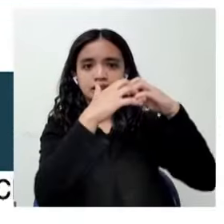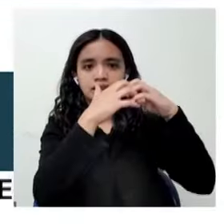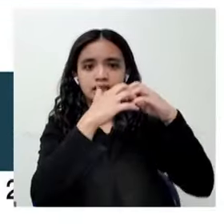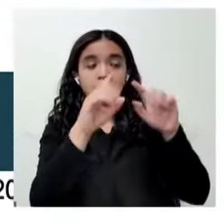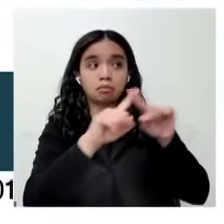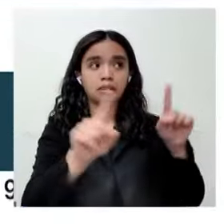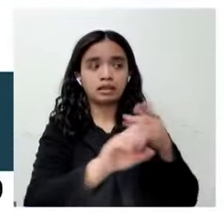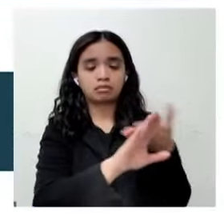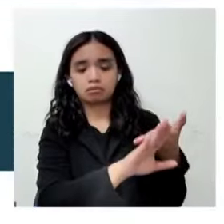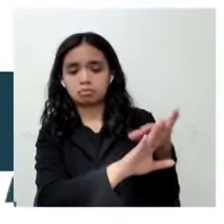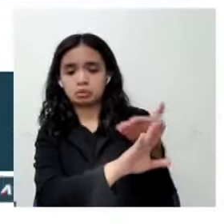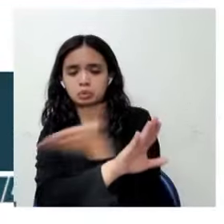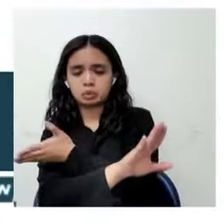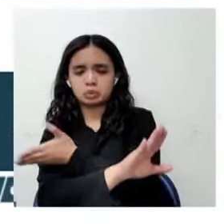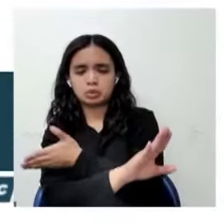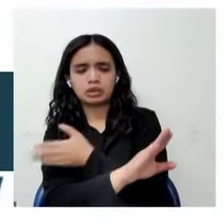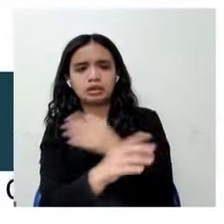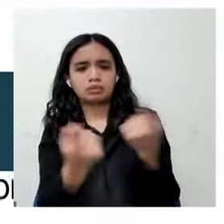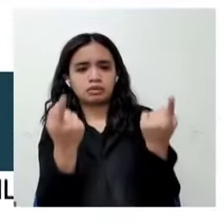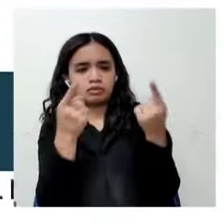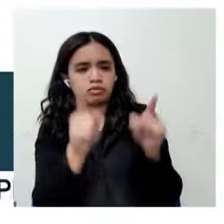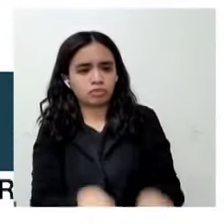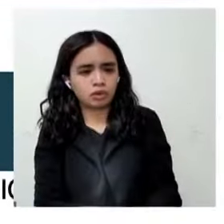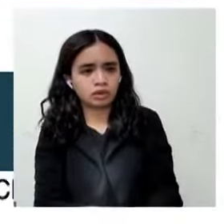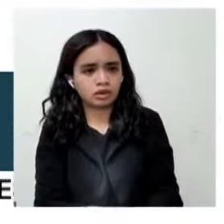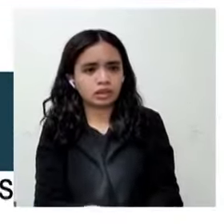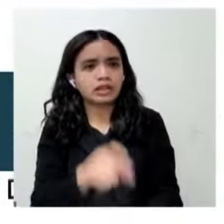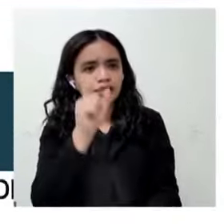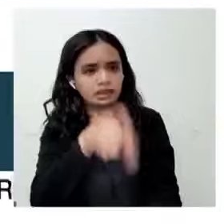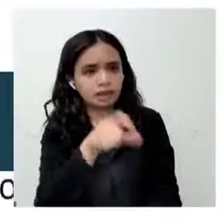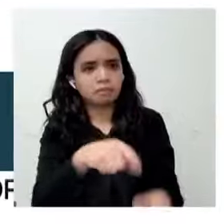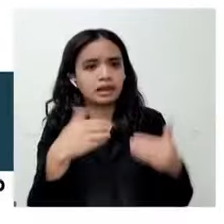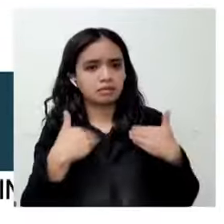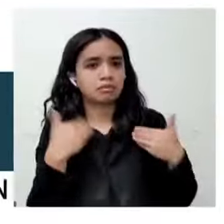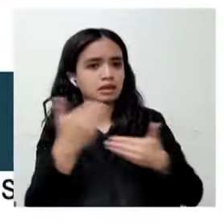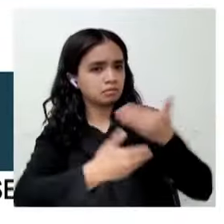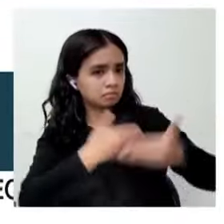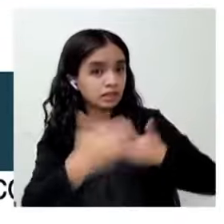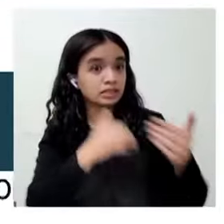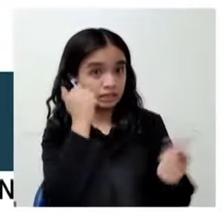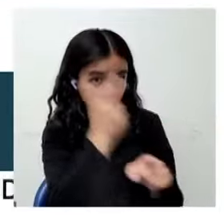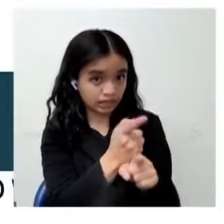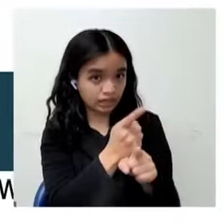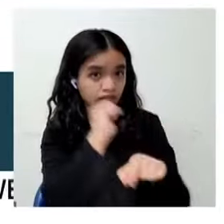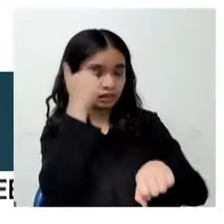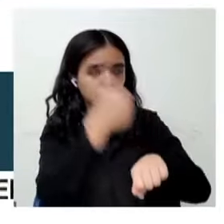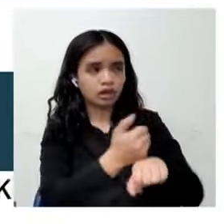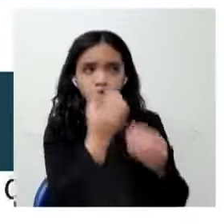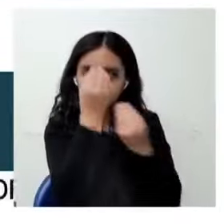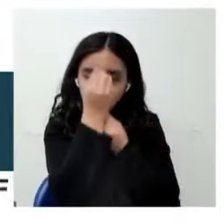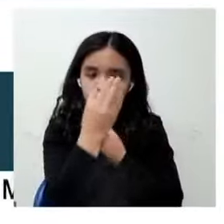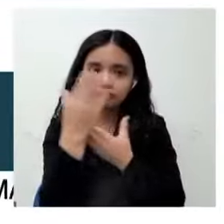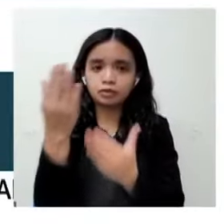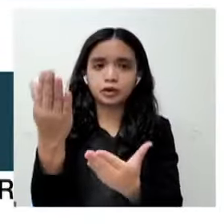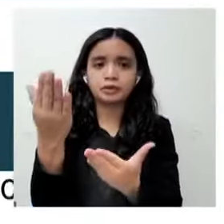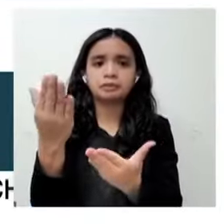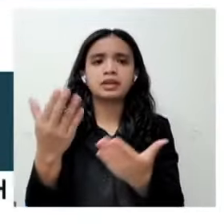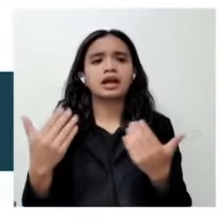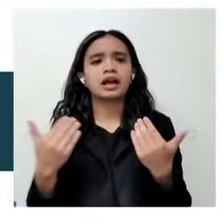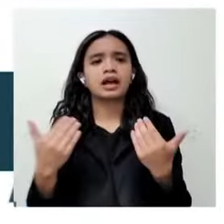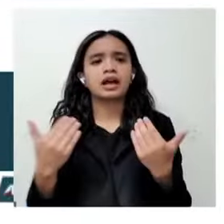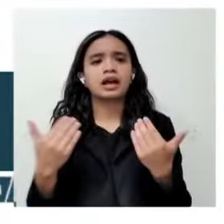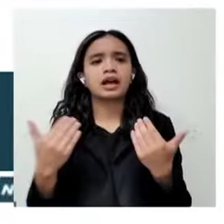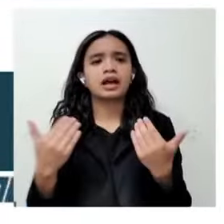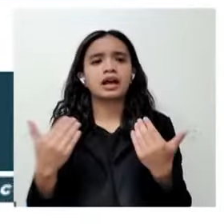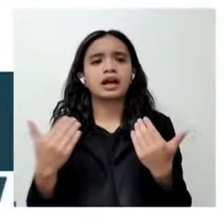tragedy struck, there should have been a mechanism in place, correct, to inform that there might just be